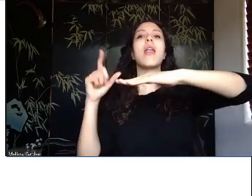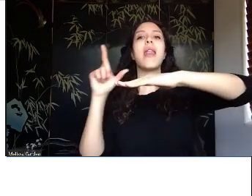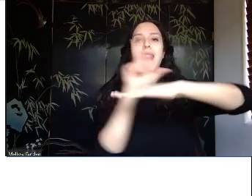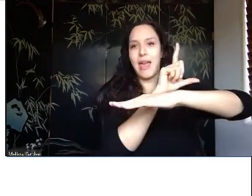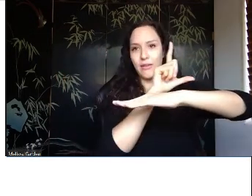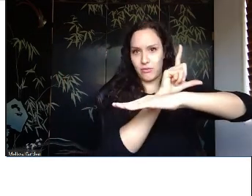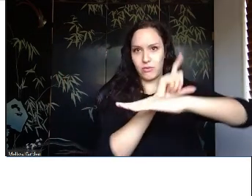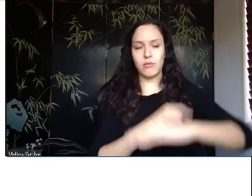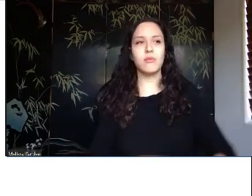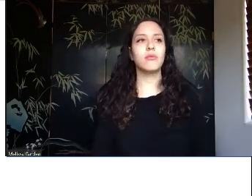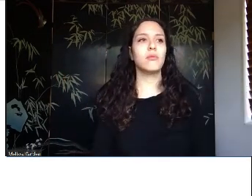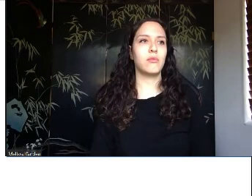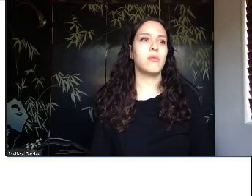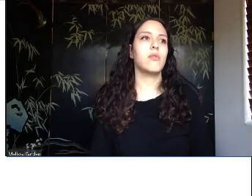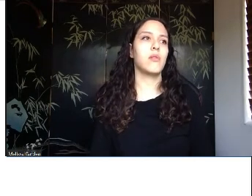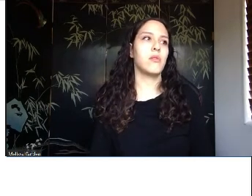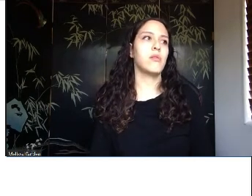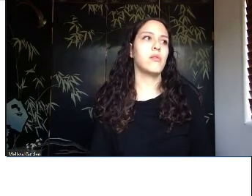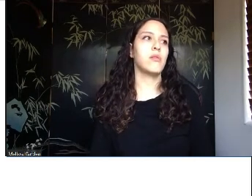left.